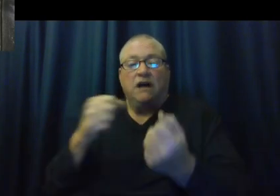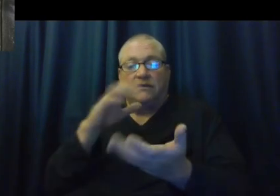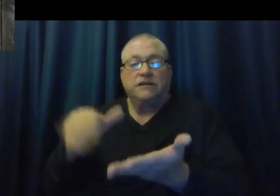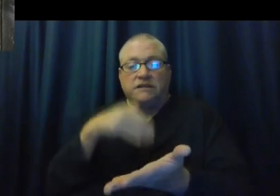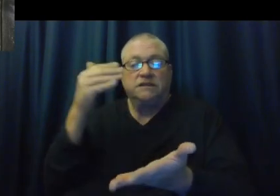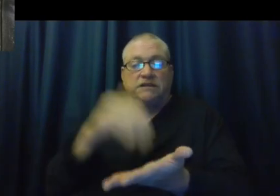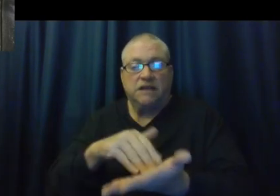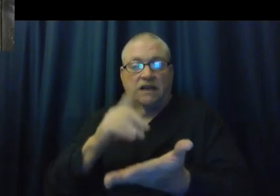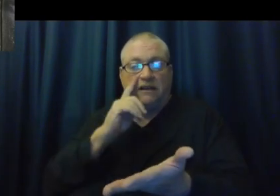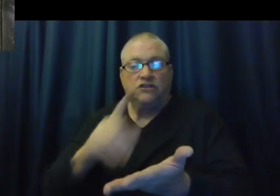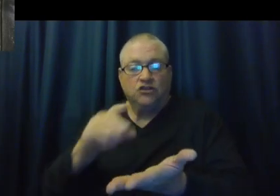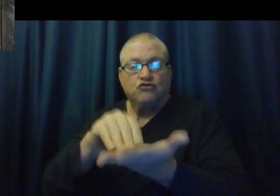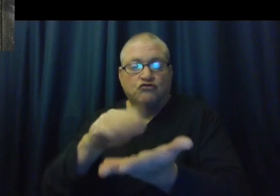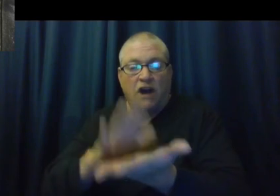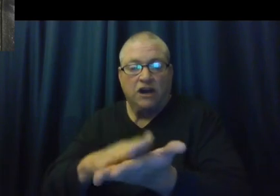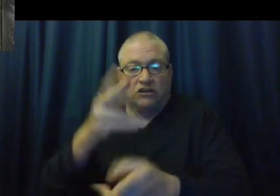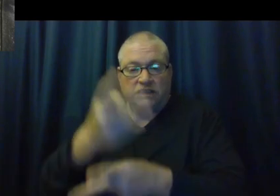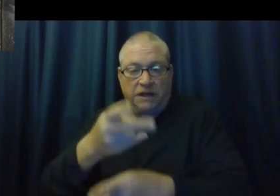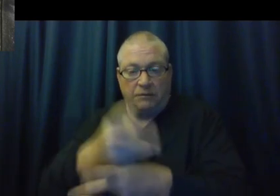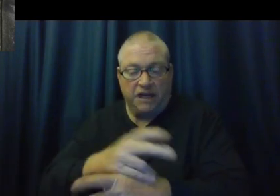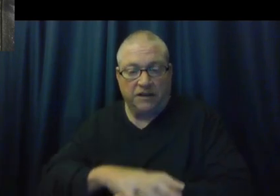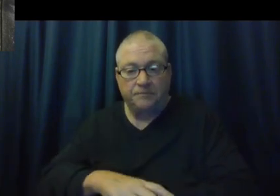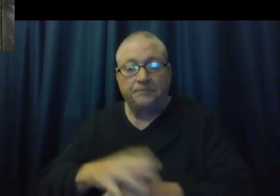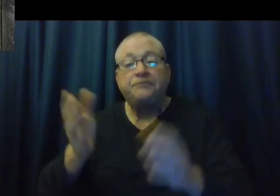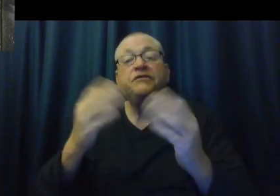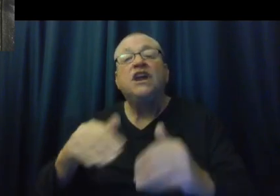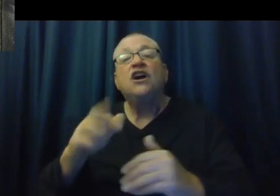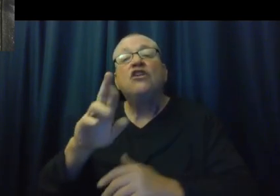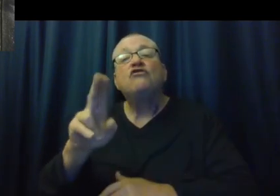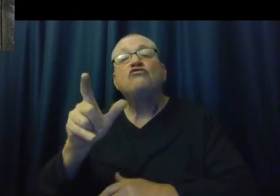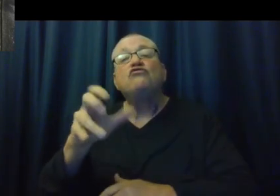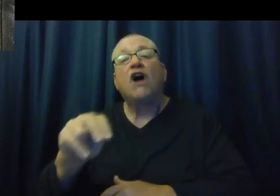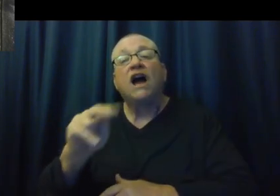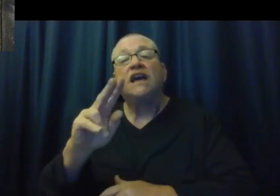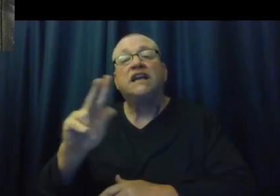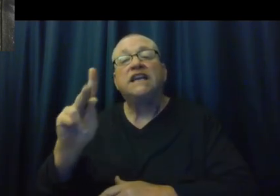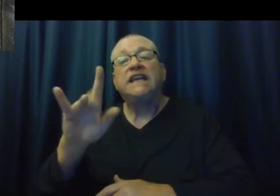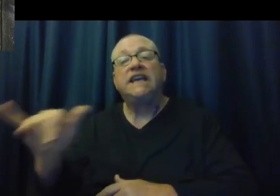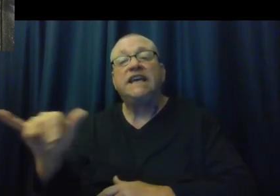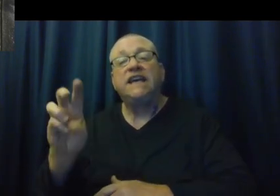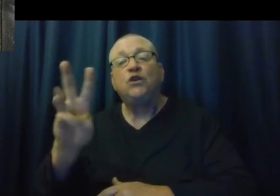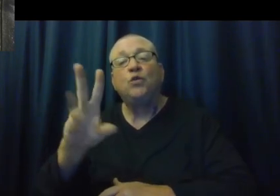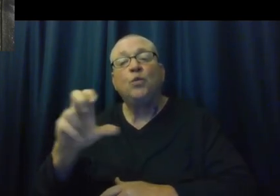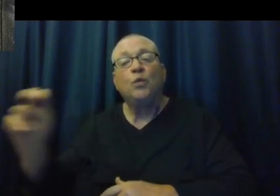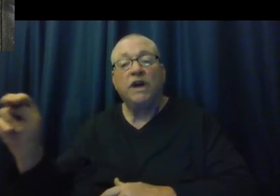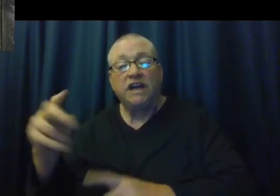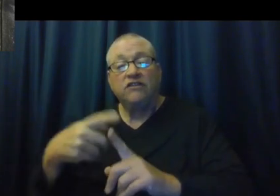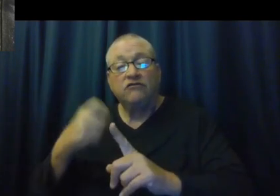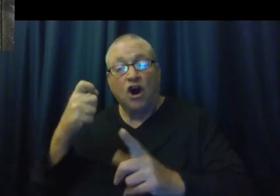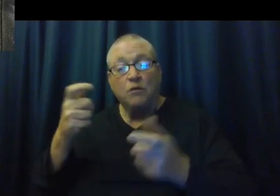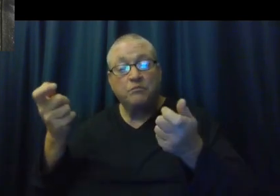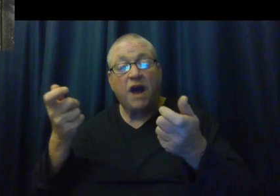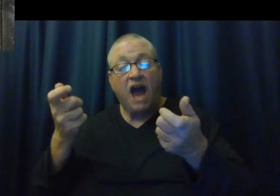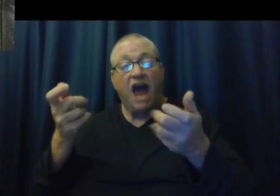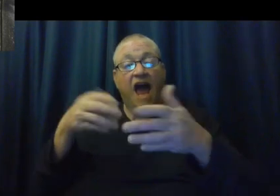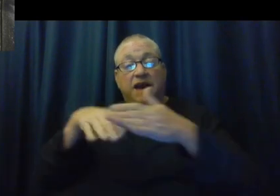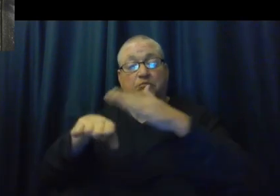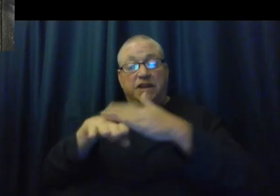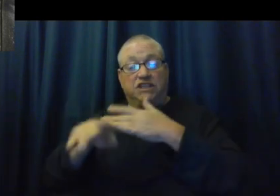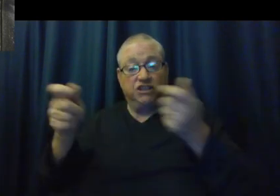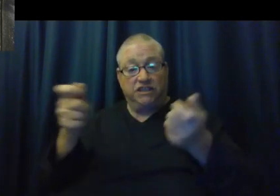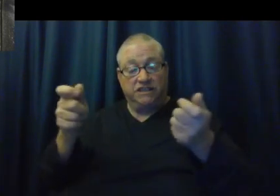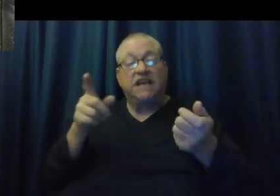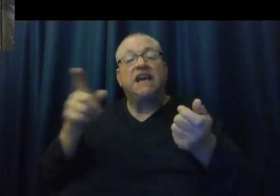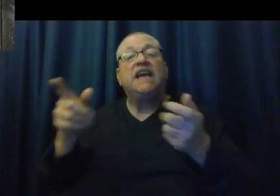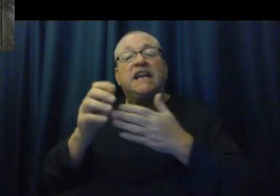Another 2019-2020 Exceptional Effort Award goes to Ryan Key Nguyen from Admissions. Ryan leads a small,